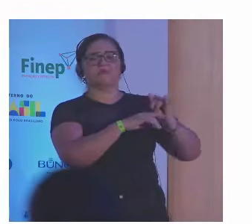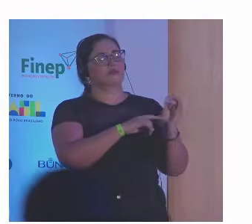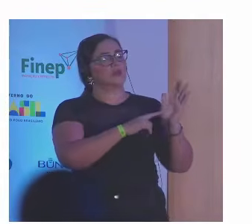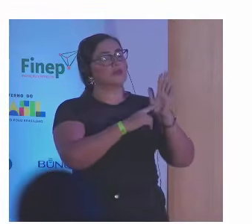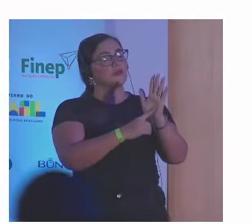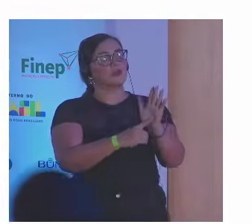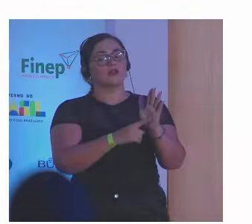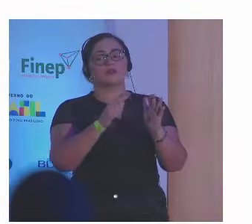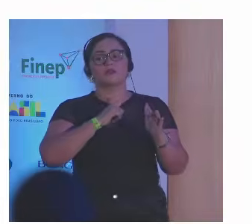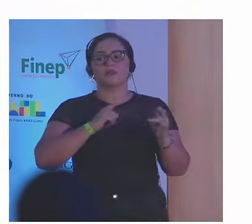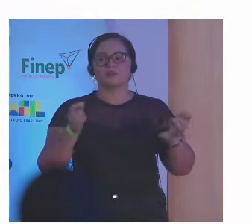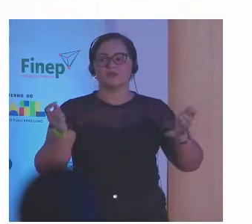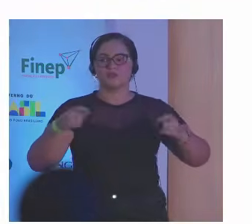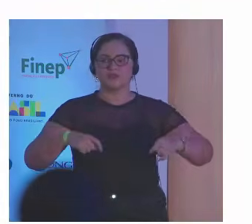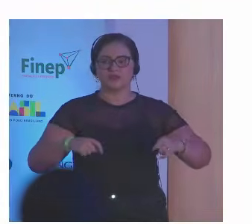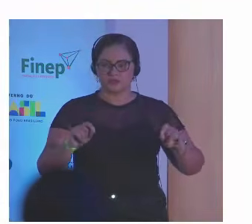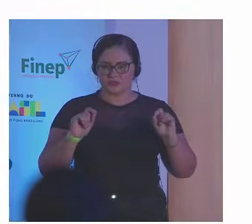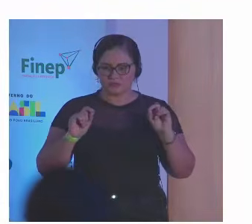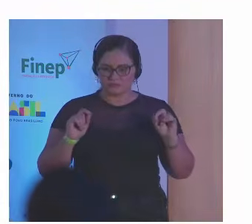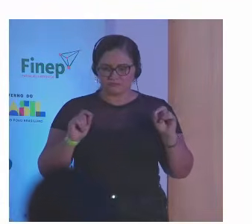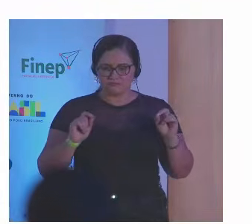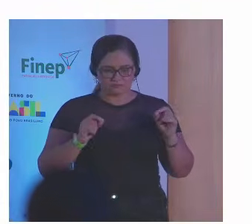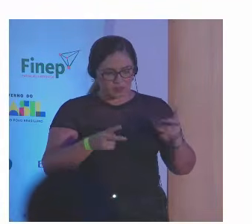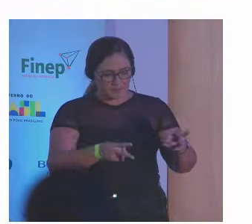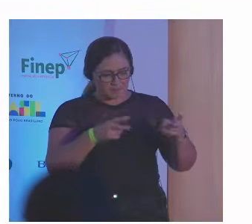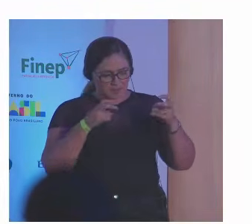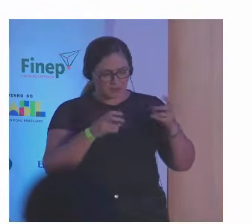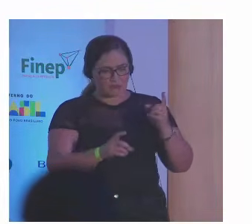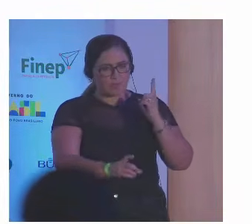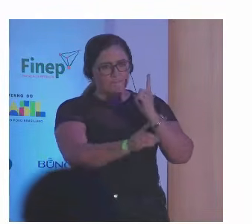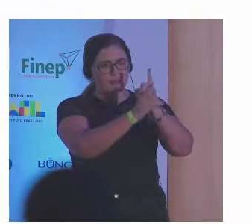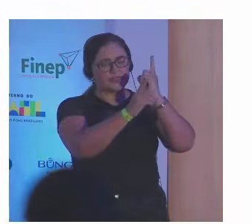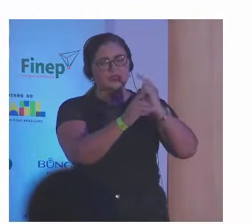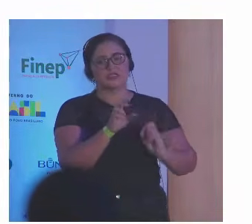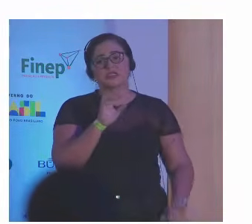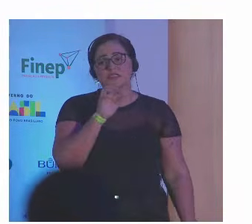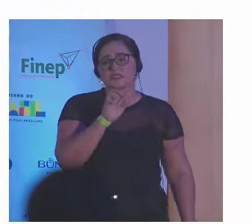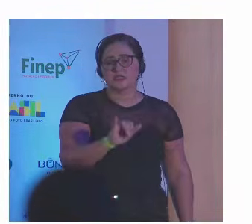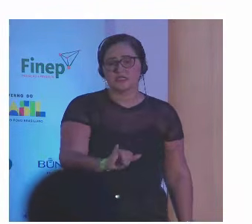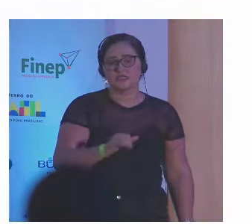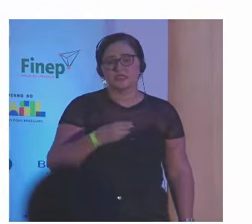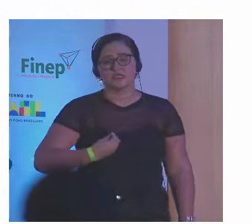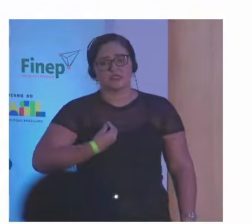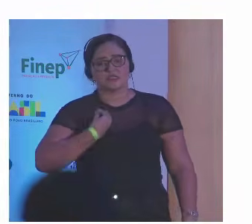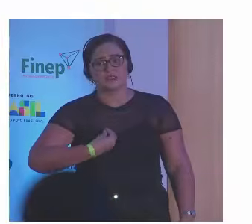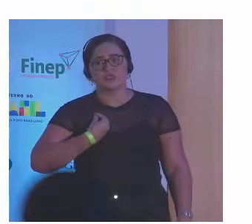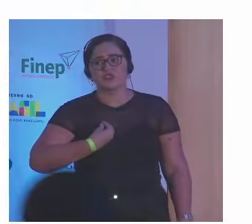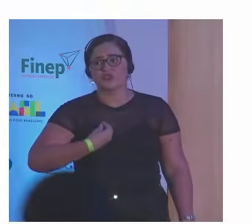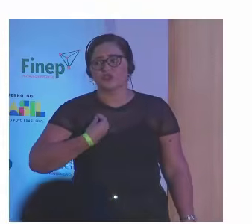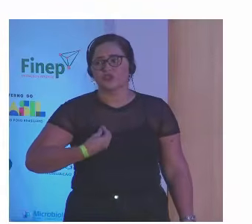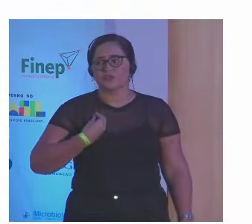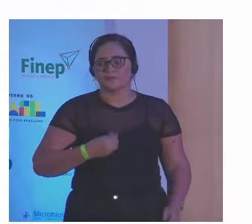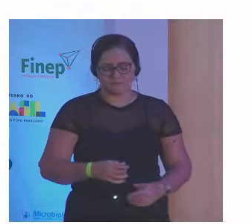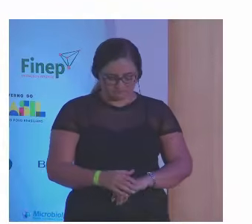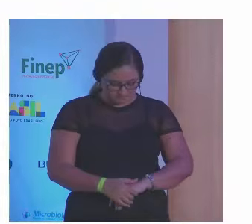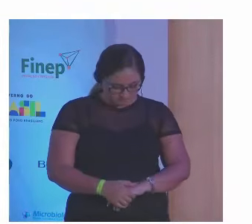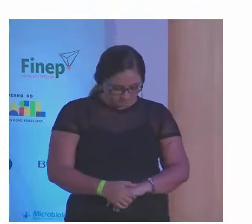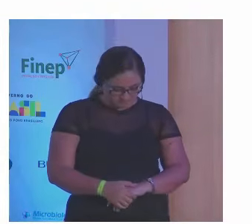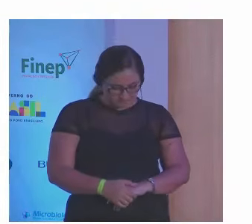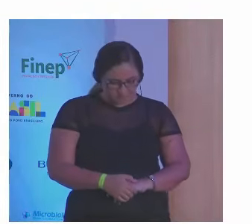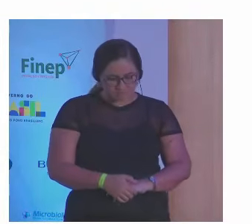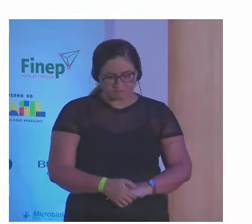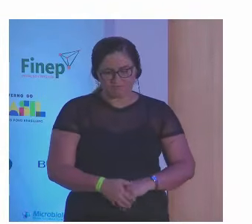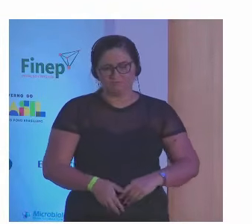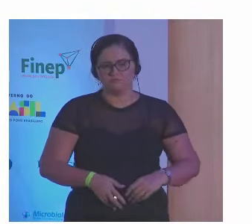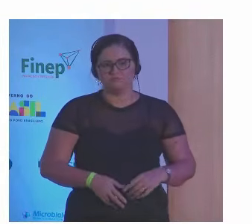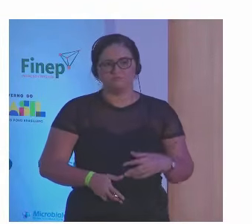the altimeter radar to detect the eddies. If there is a bump, this is an anticyclone. If this is a hole, this is a depression. And in 10